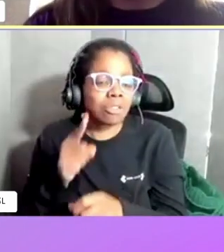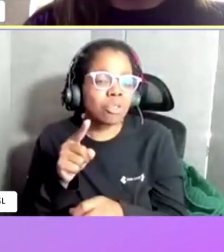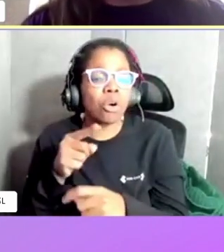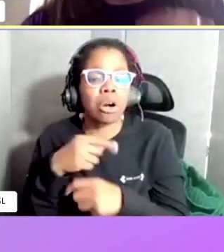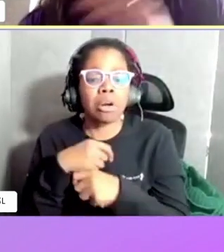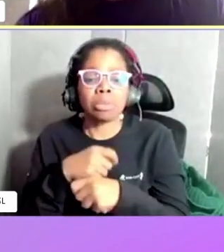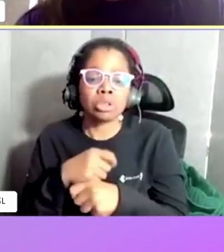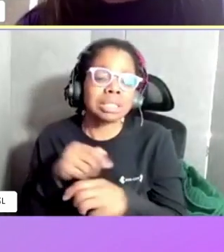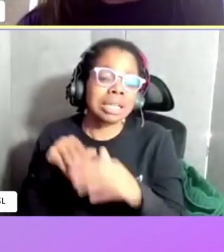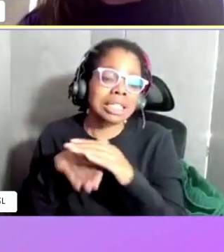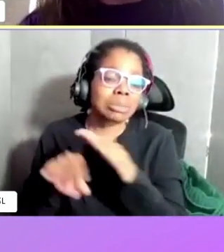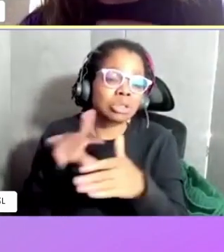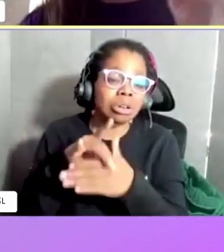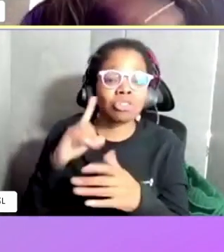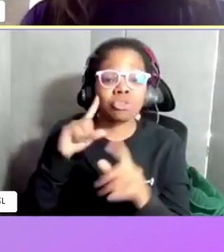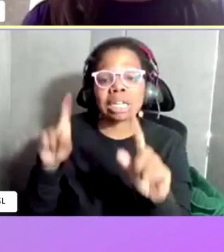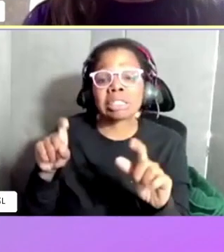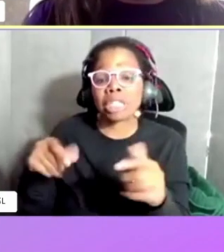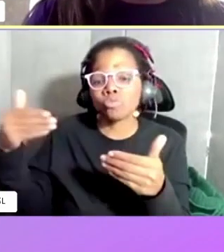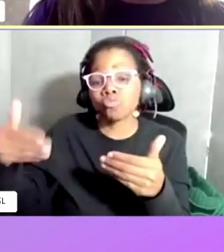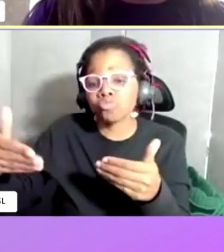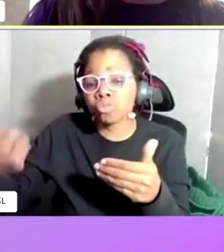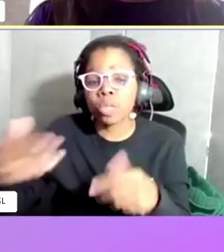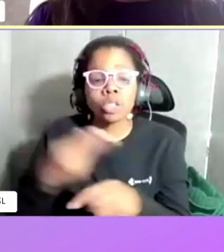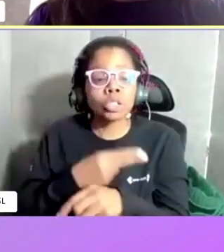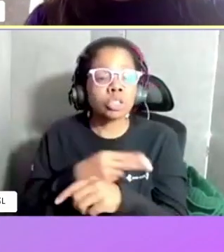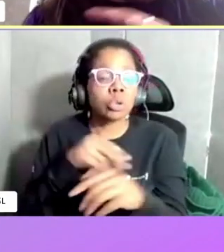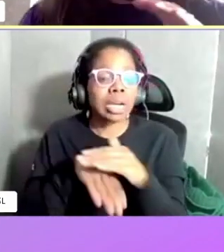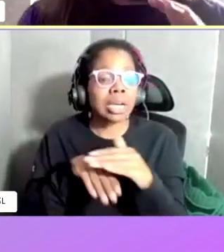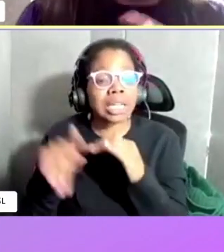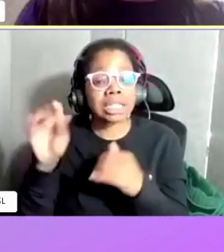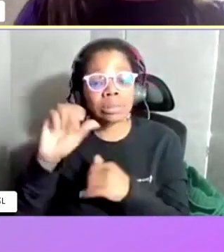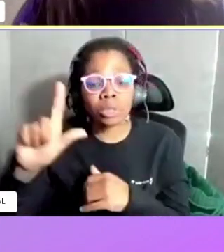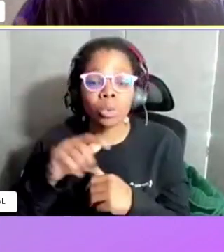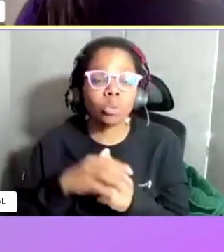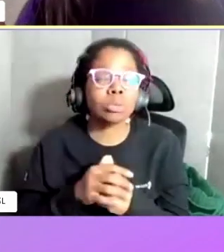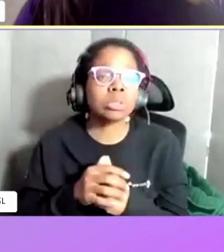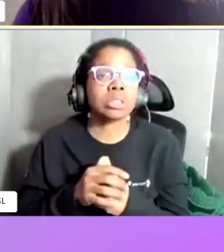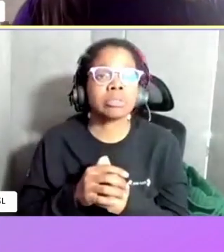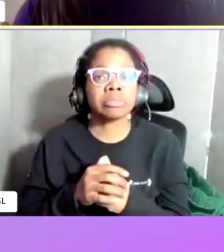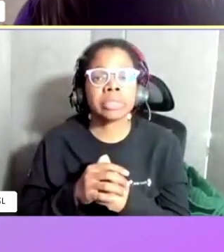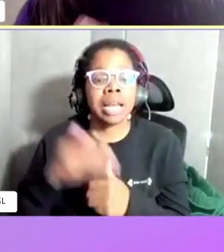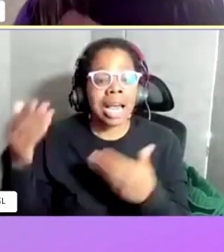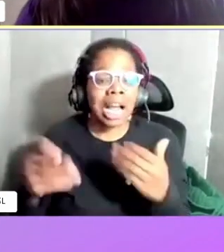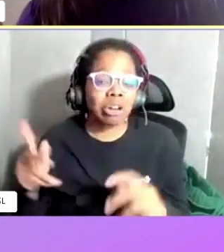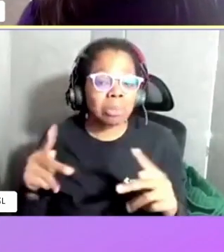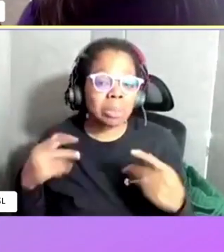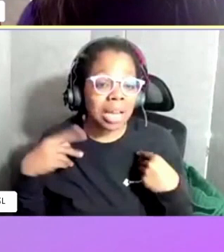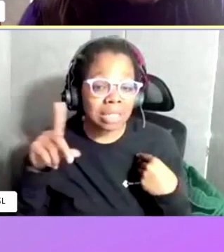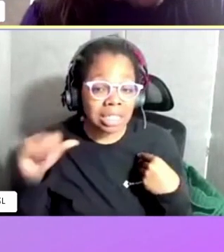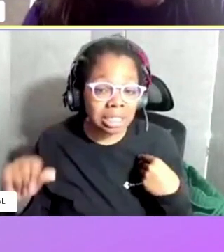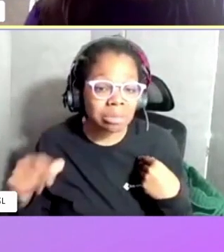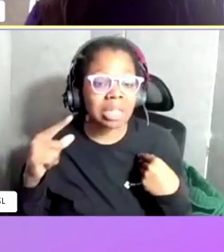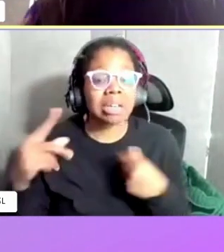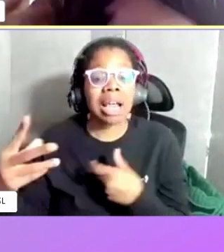accessible content, like testing regularly, using accessibility tools, hiring people with disabilities, involving